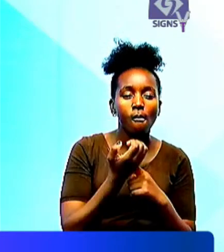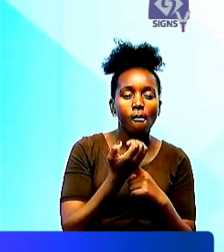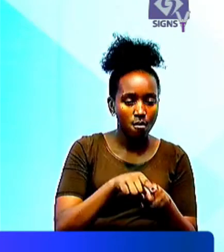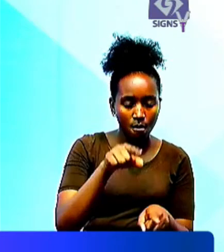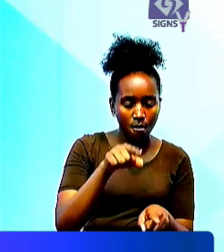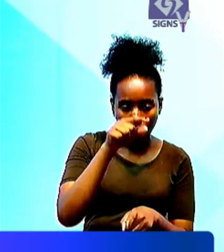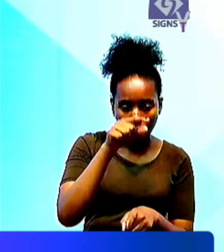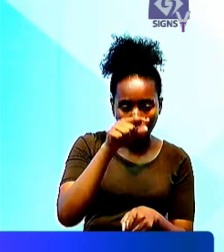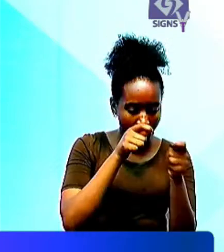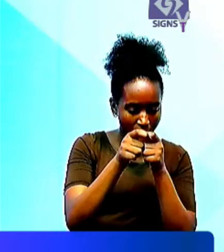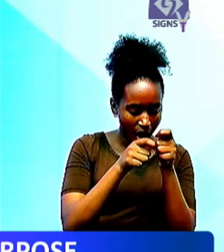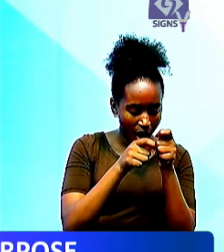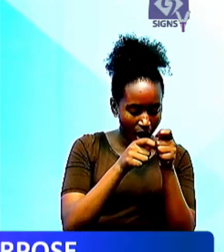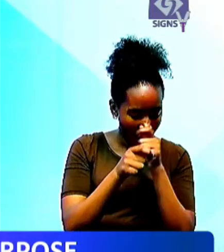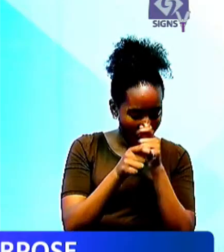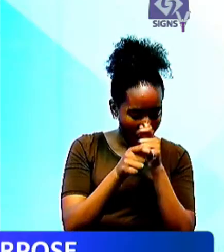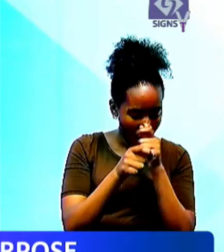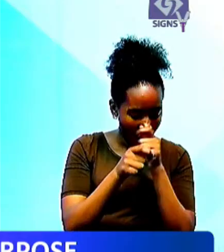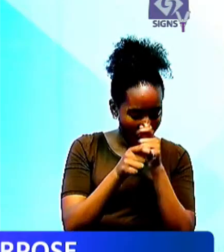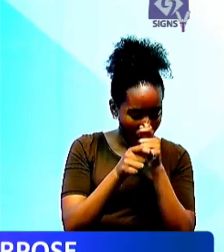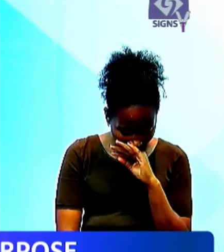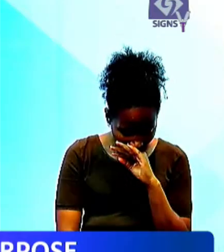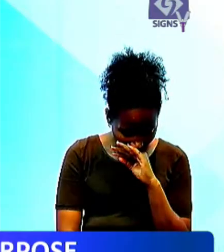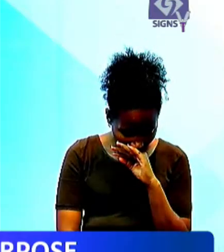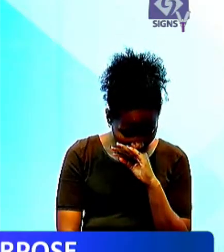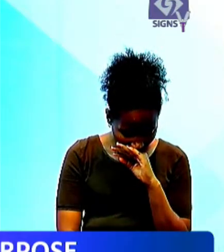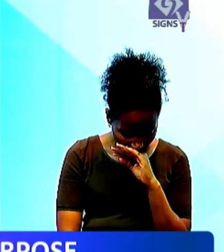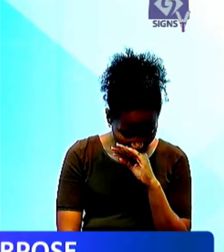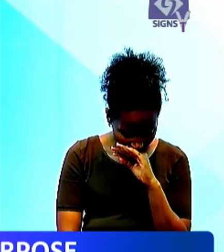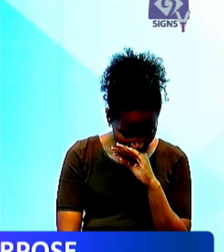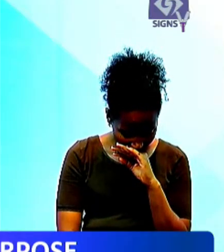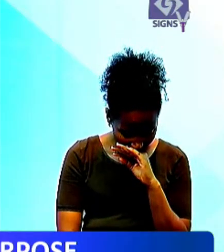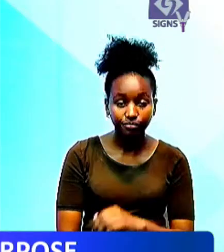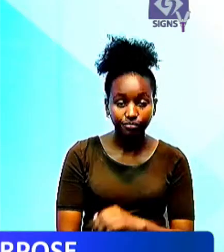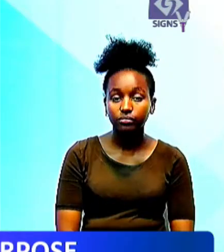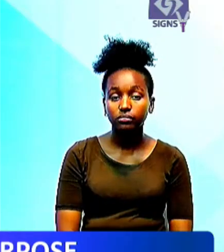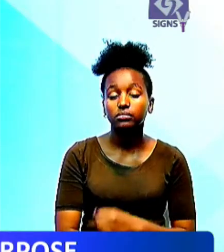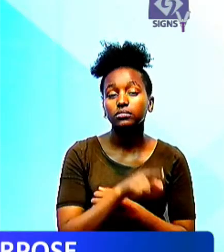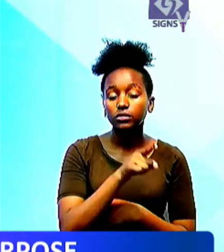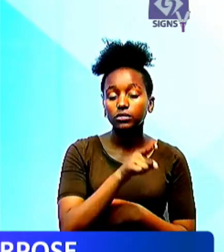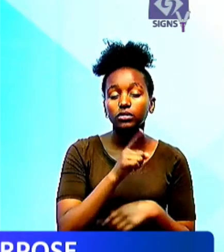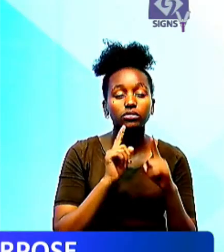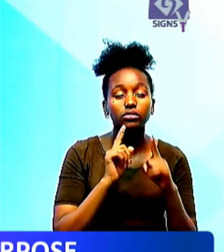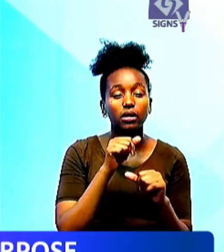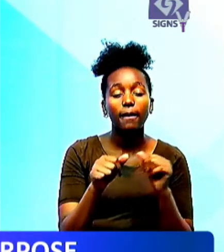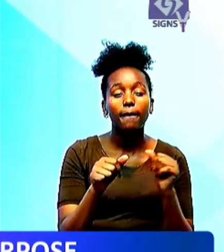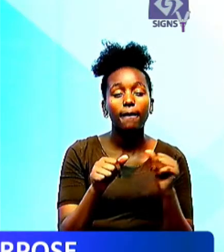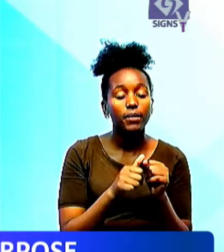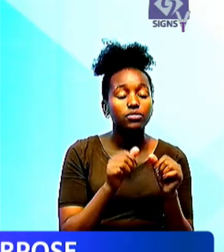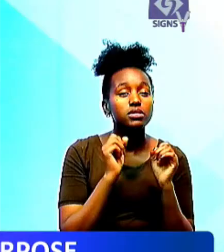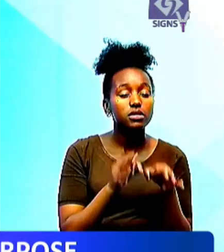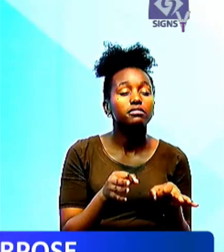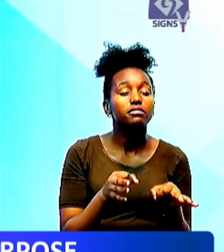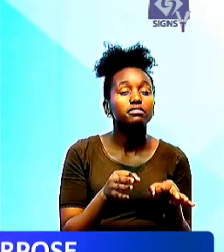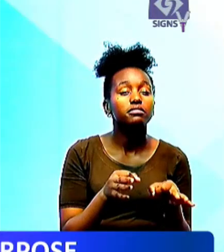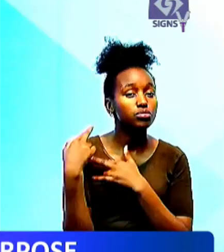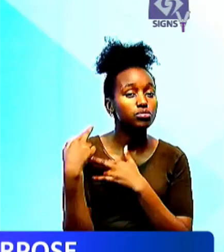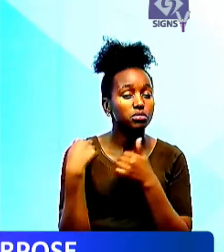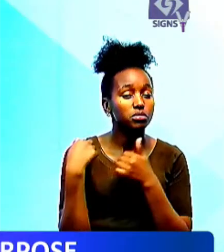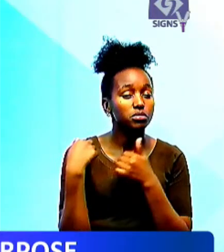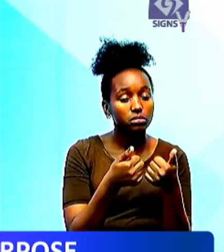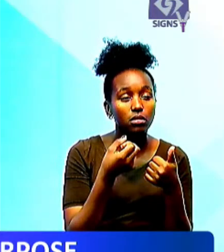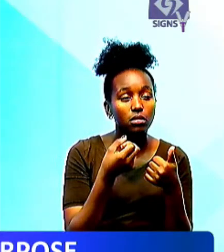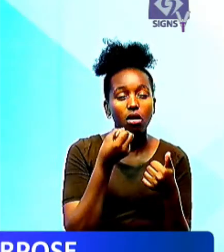of the investment you are looking on, the investment you are making, is it responsible? Is it responsible in terms